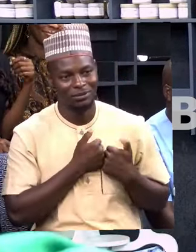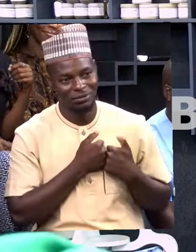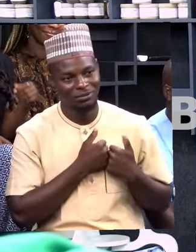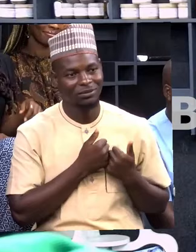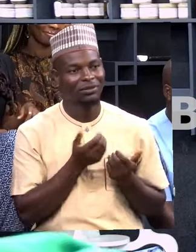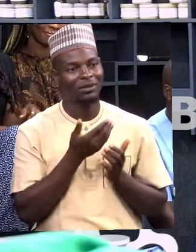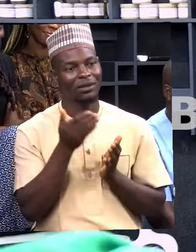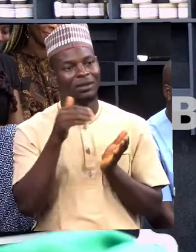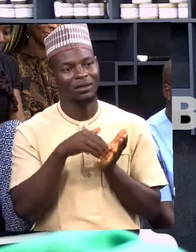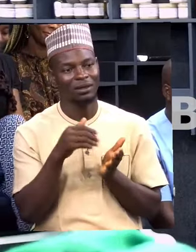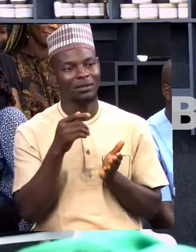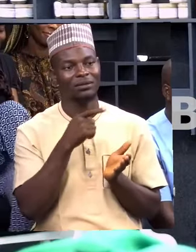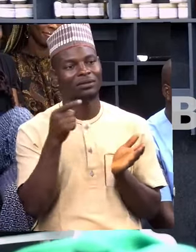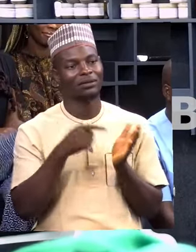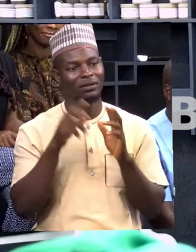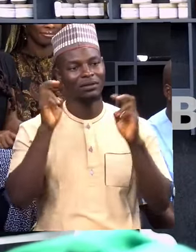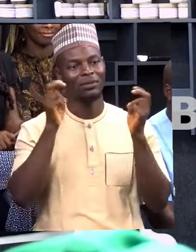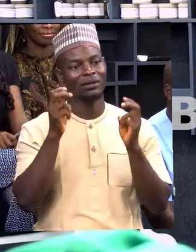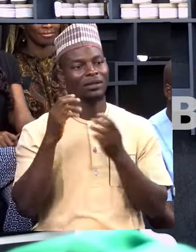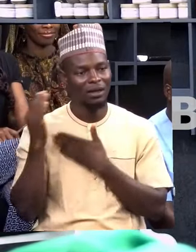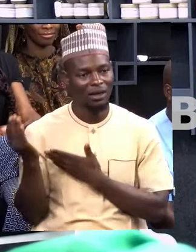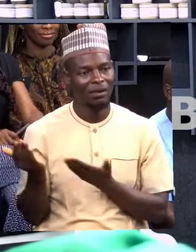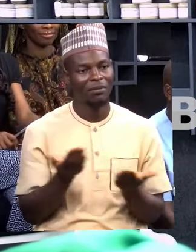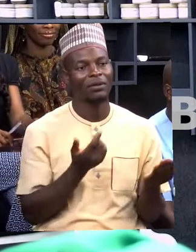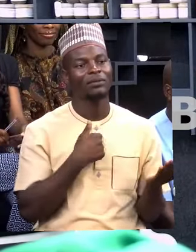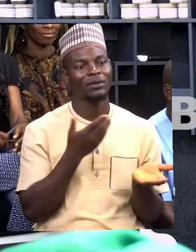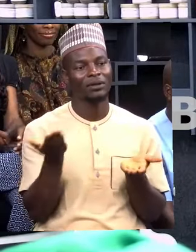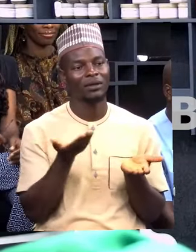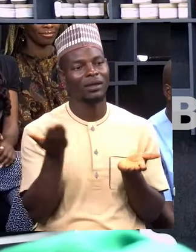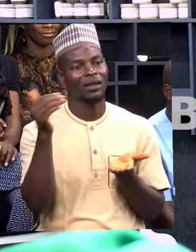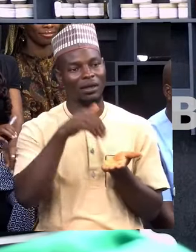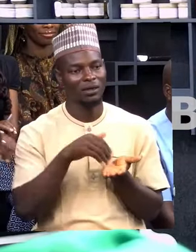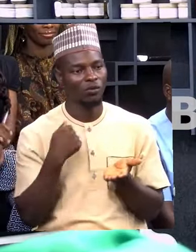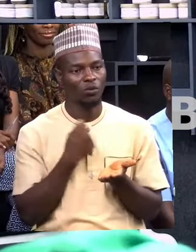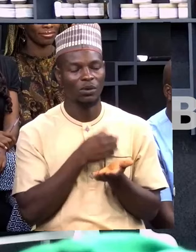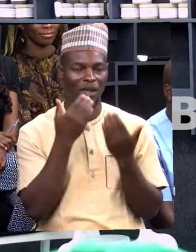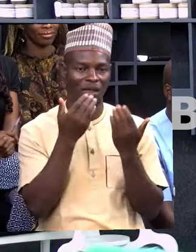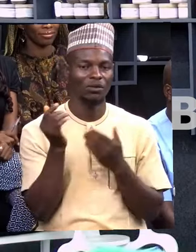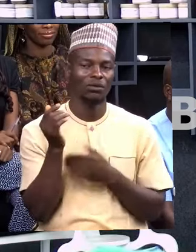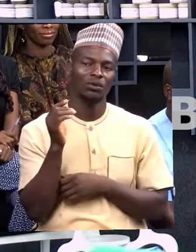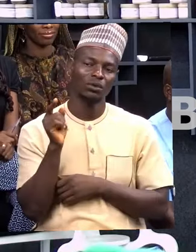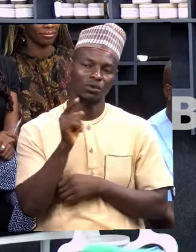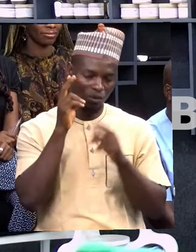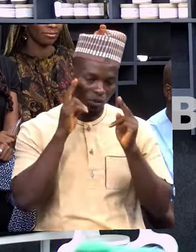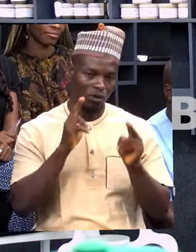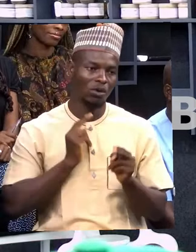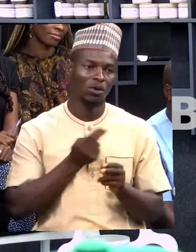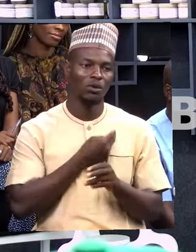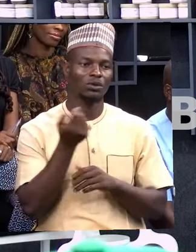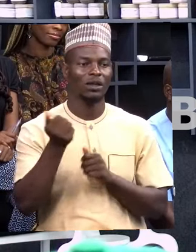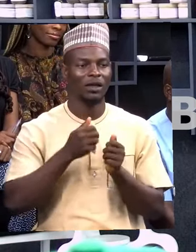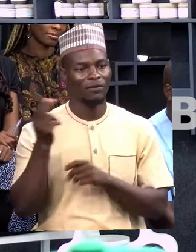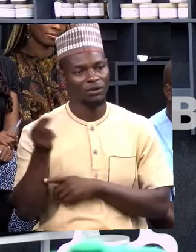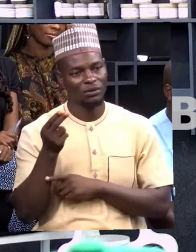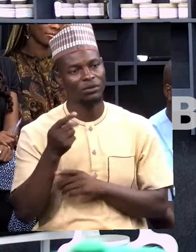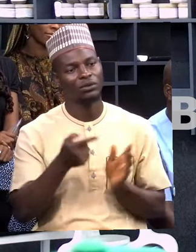Again, say this matter don't carry me come again. We thank you, say you they honor us every Thursday. And it